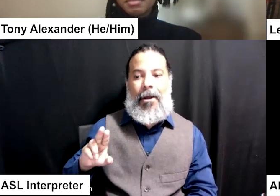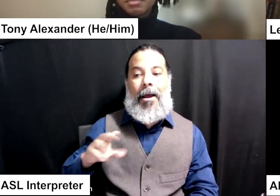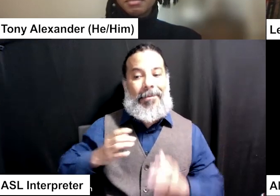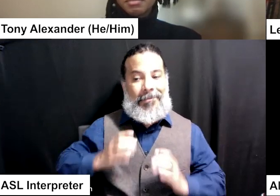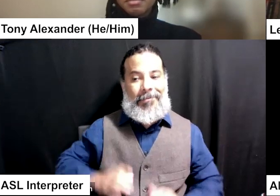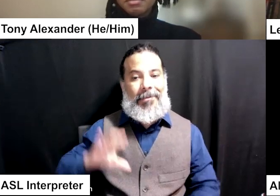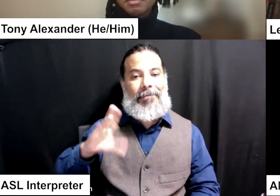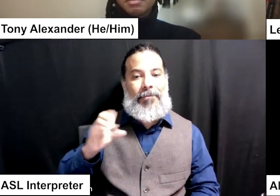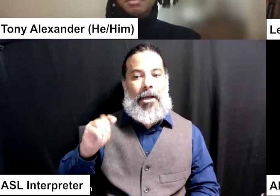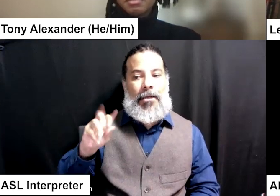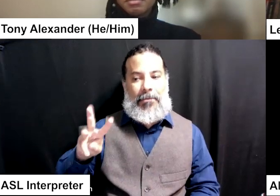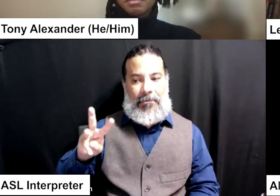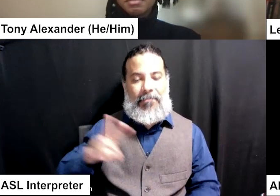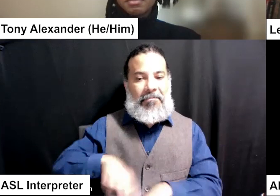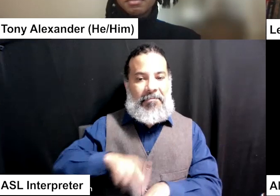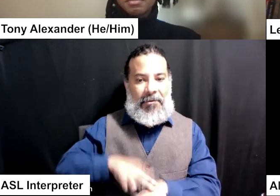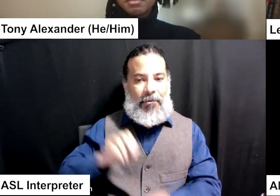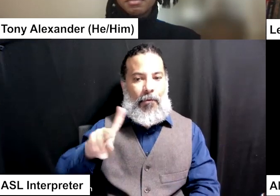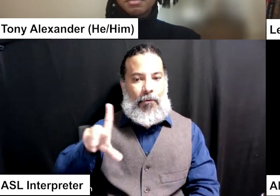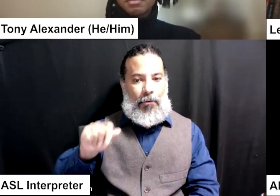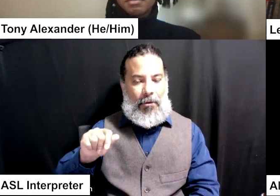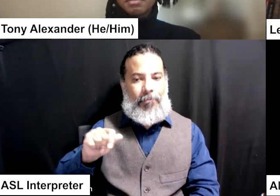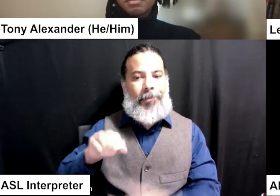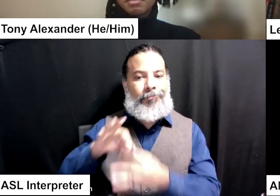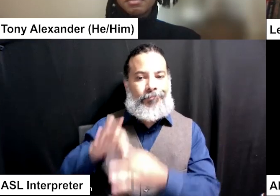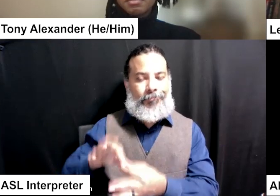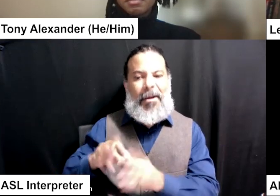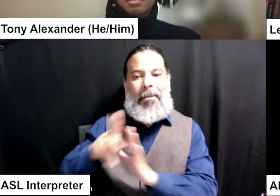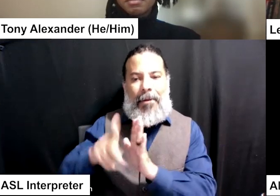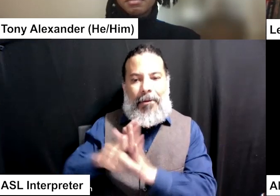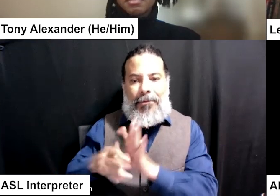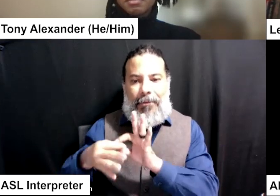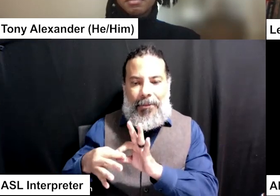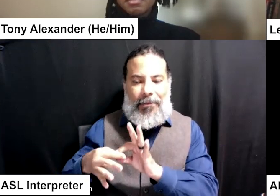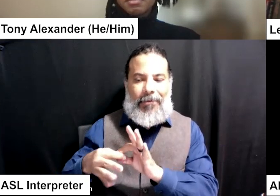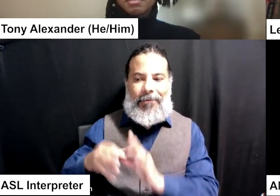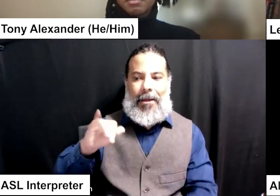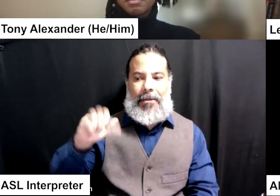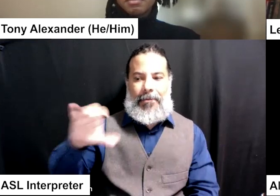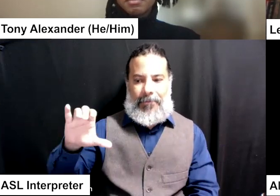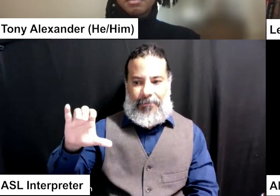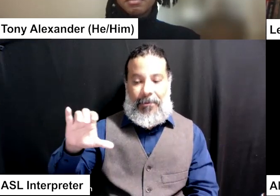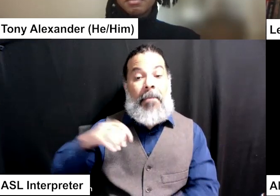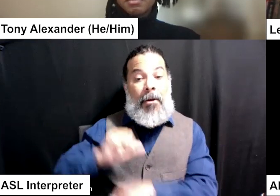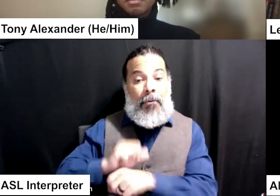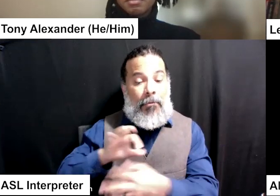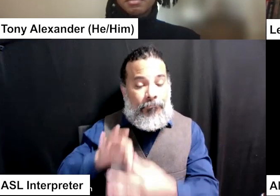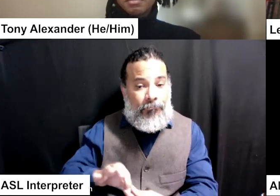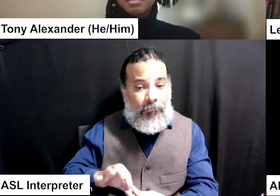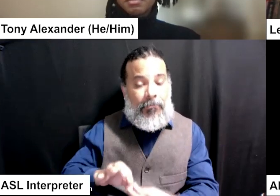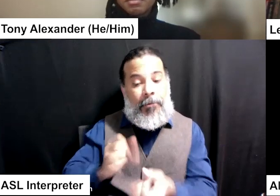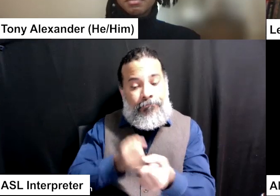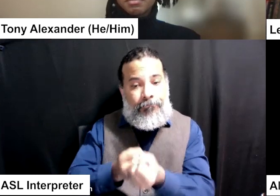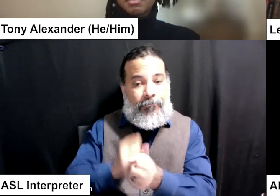serve as the Associate Director of Policy and Government Relations for the Intertribal Agriculture Council. My work involves supporting Native